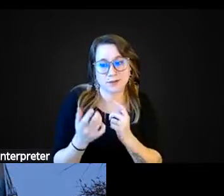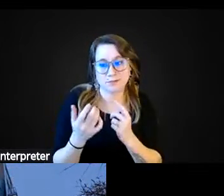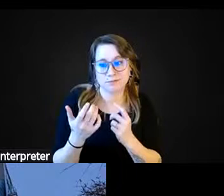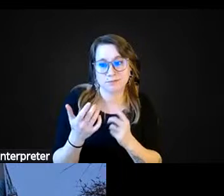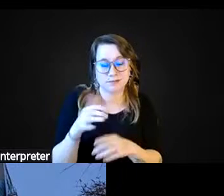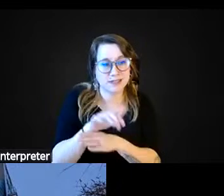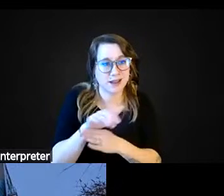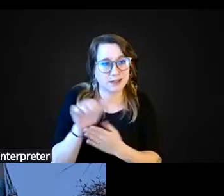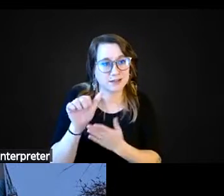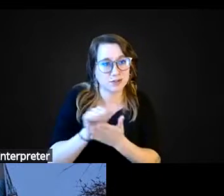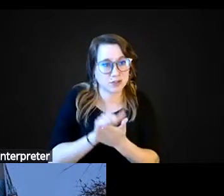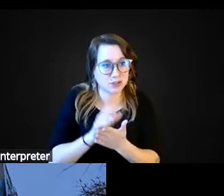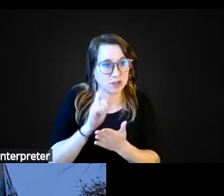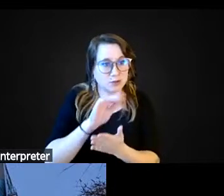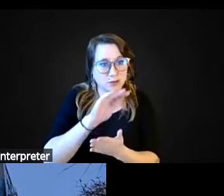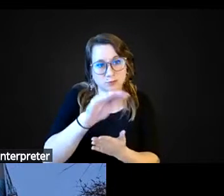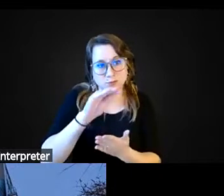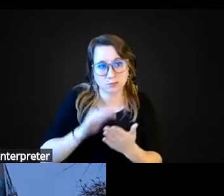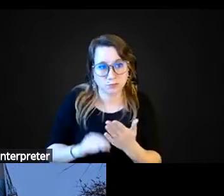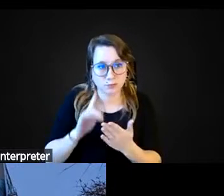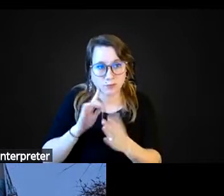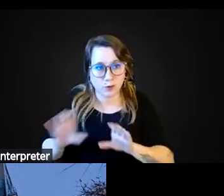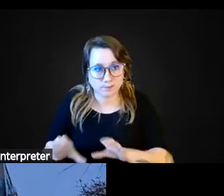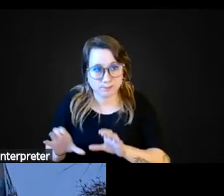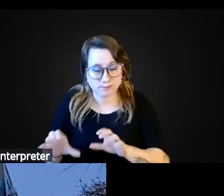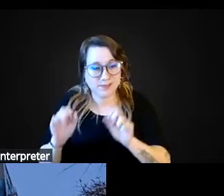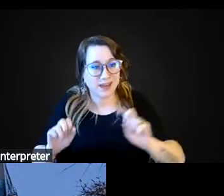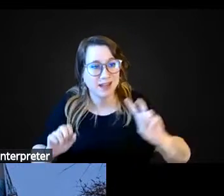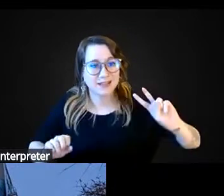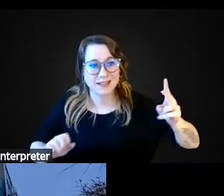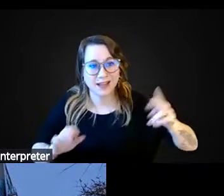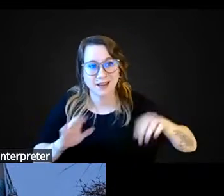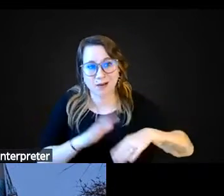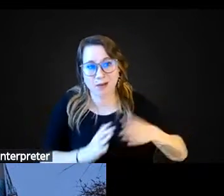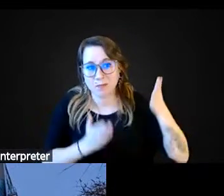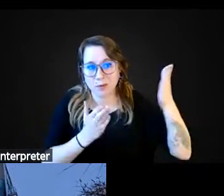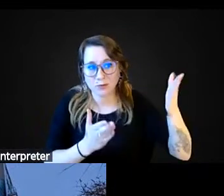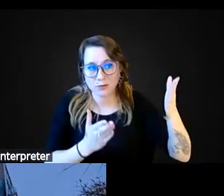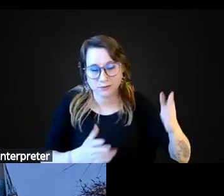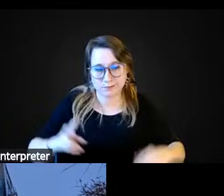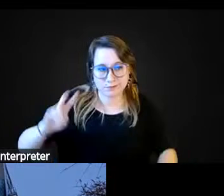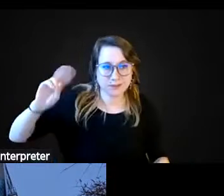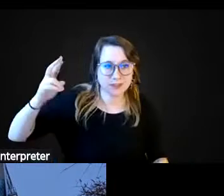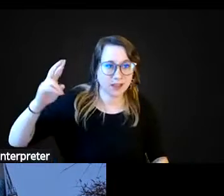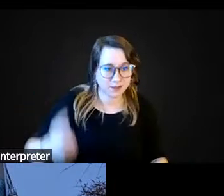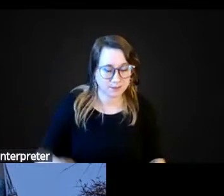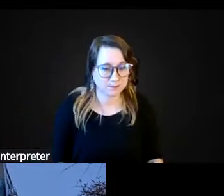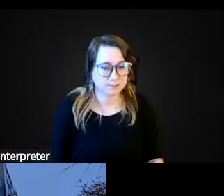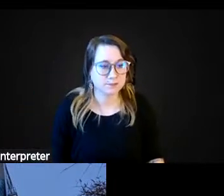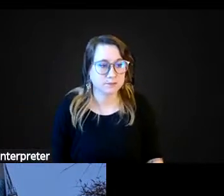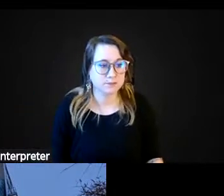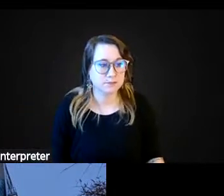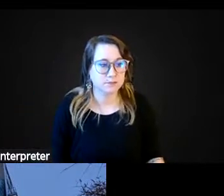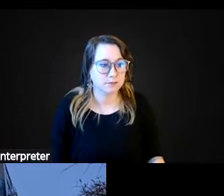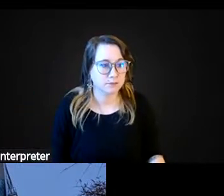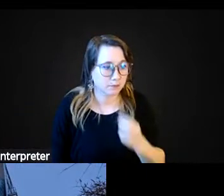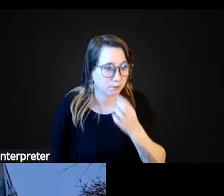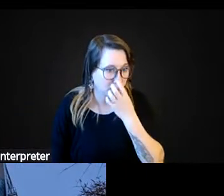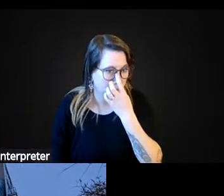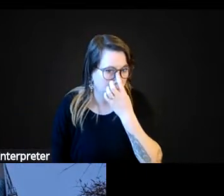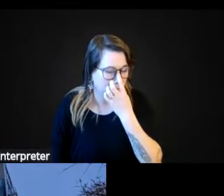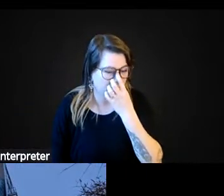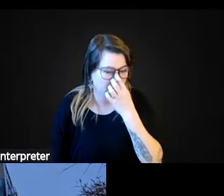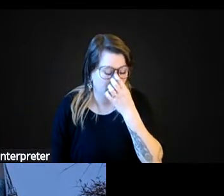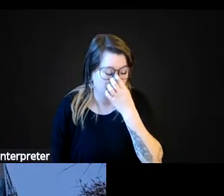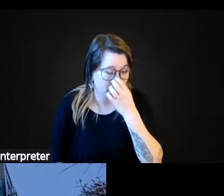public 7 days in advance of tonight's meeting. Can I get a second on this motion? Second. Second by Commissioner Roblin. Those in